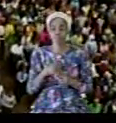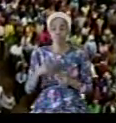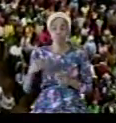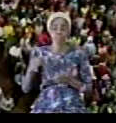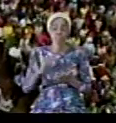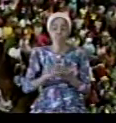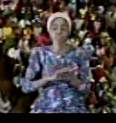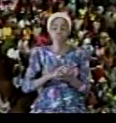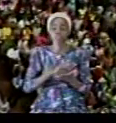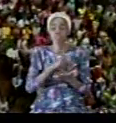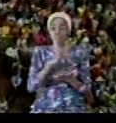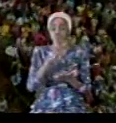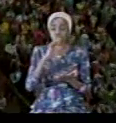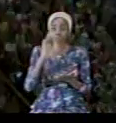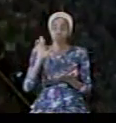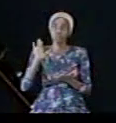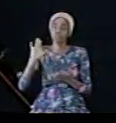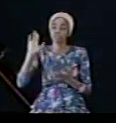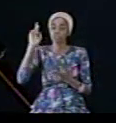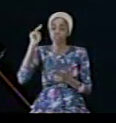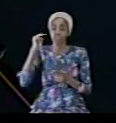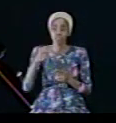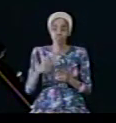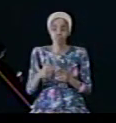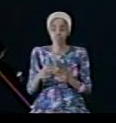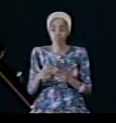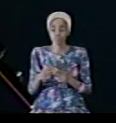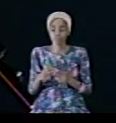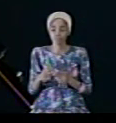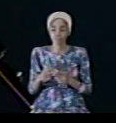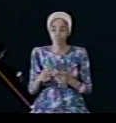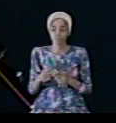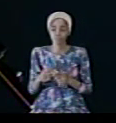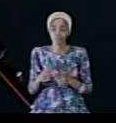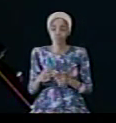glorify your name.